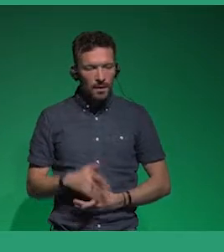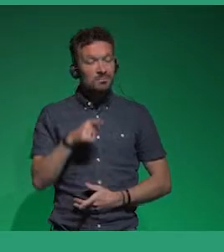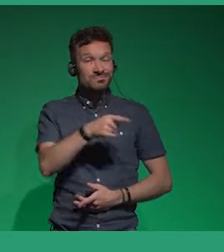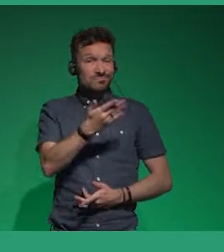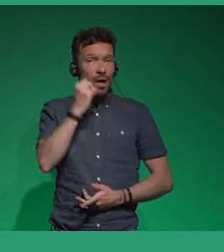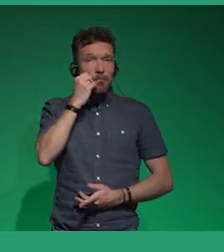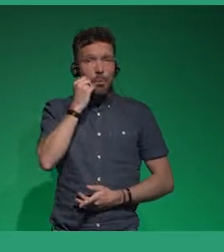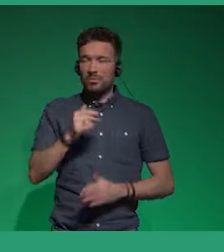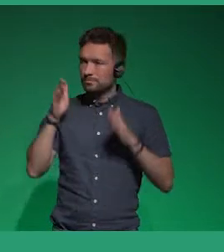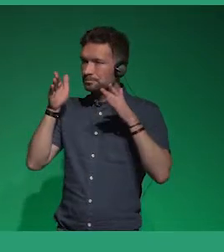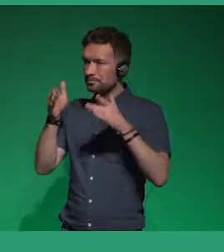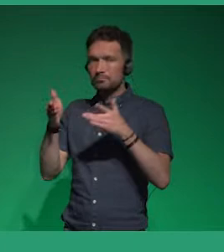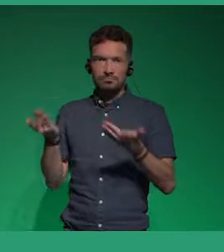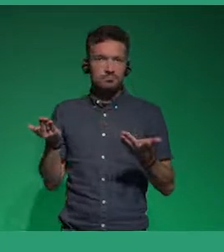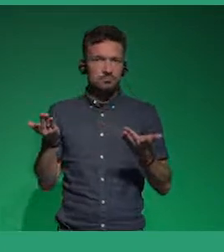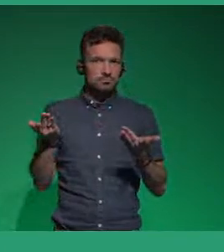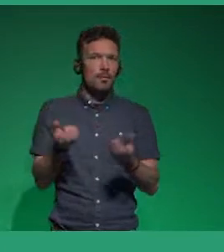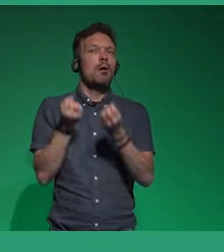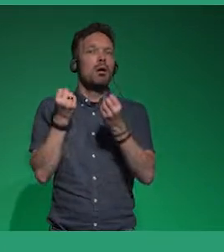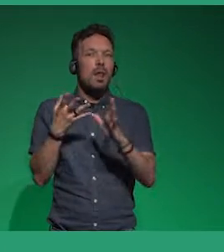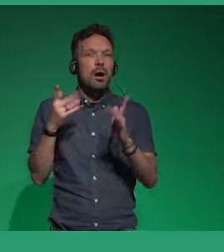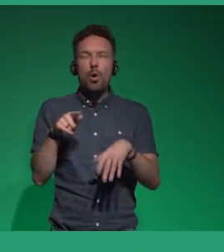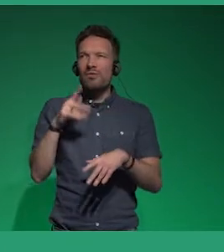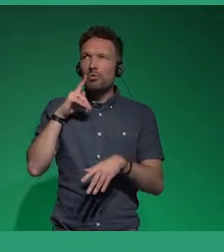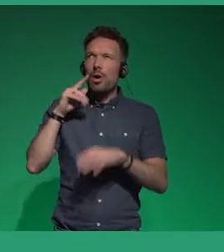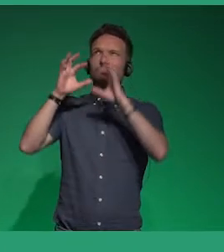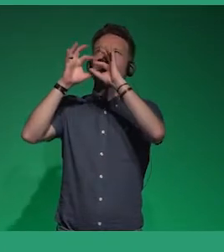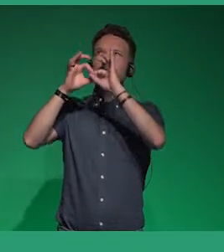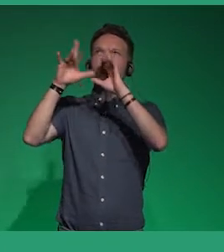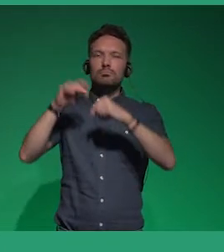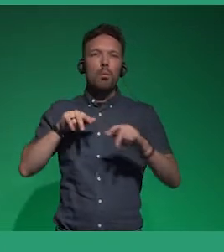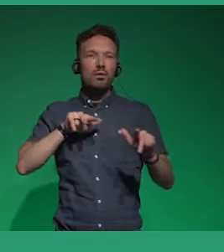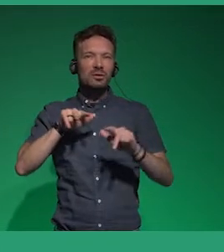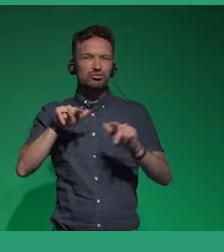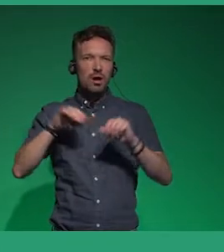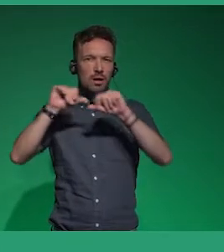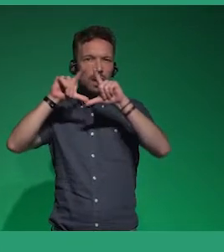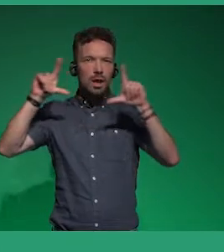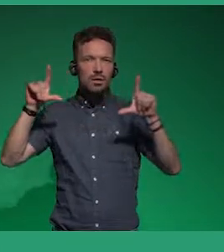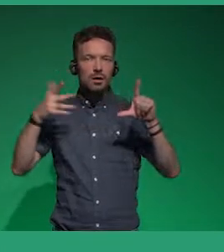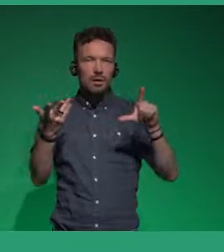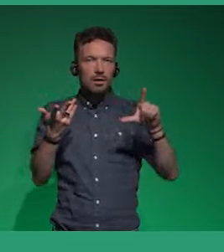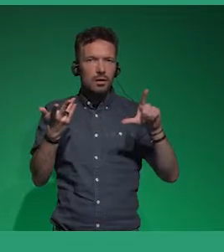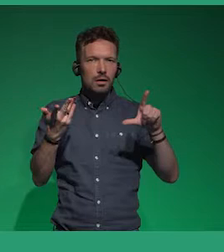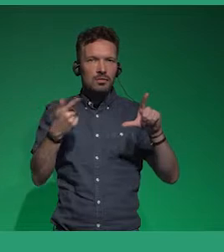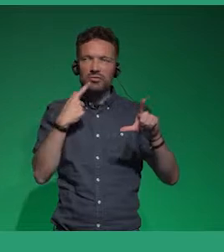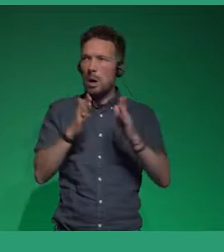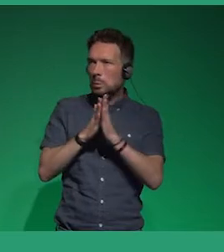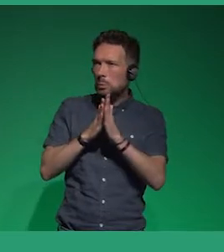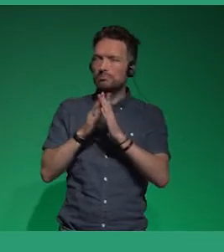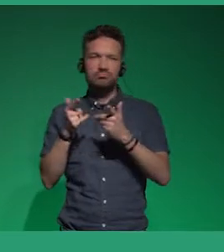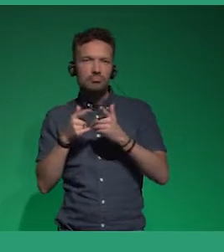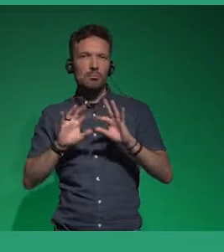are strong economic incentives to do that. And this is what is shown in our data, where we find